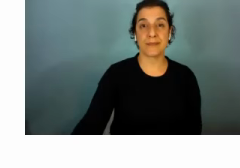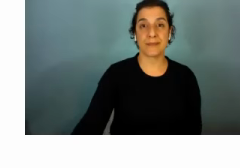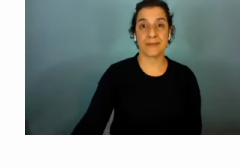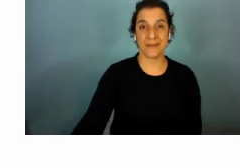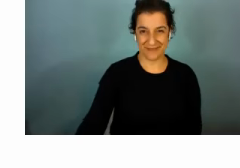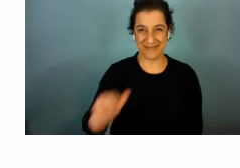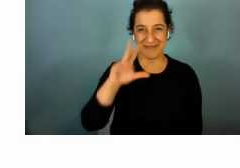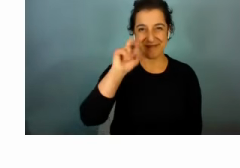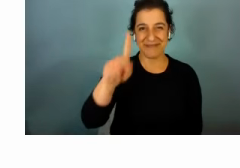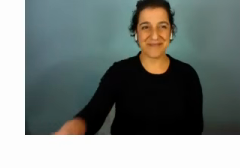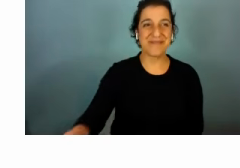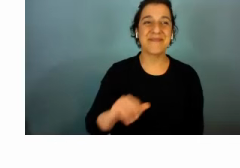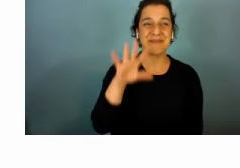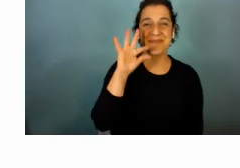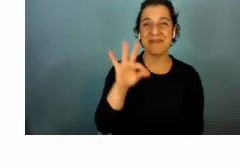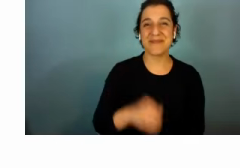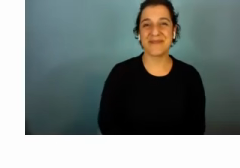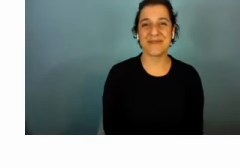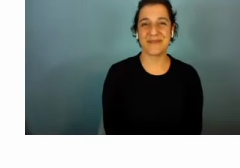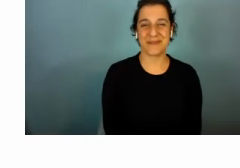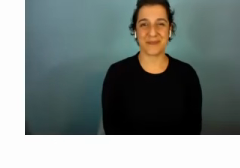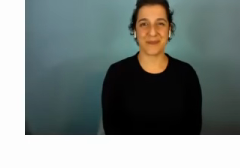There we go. Perfect.